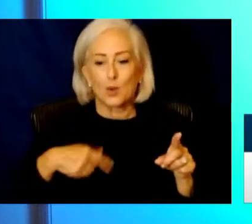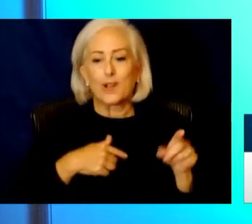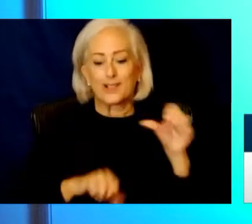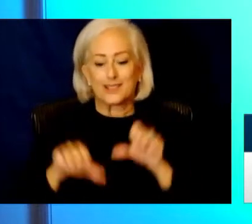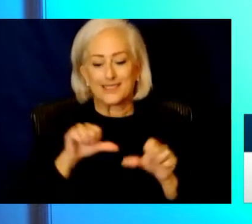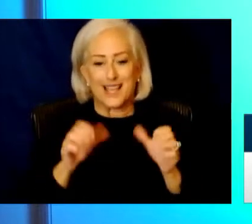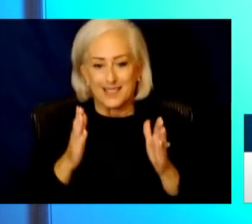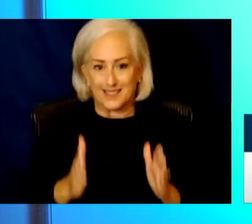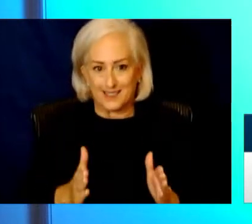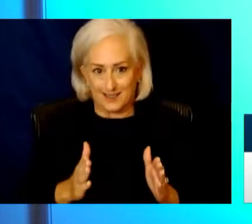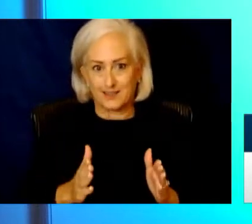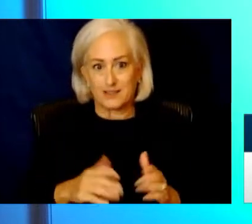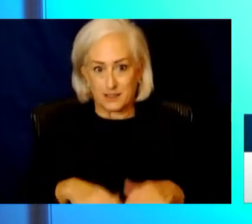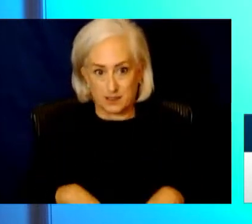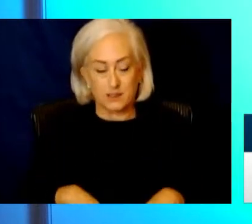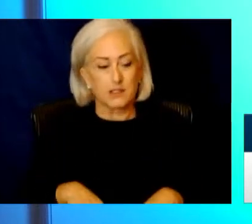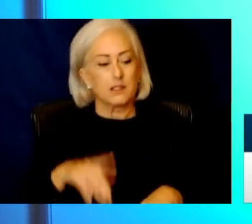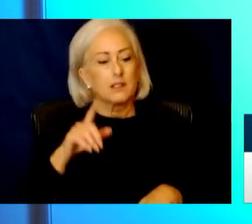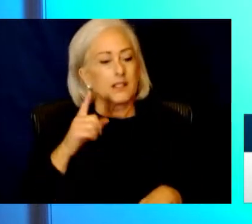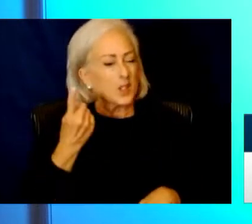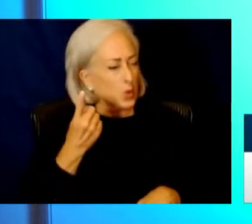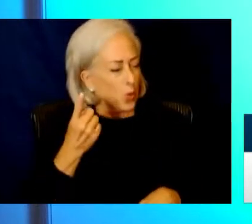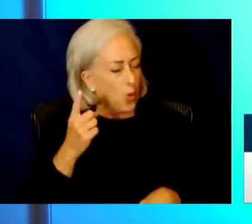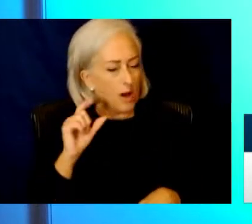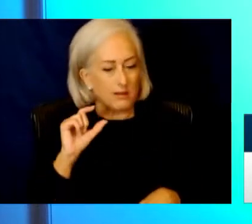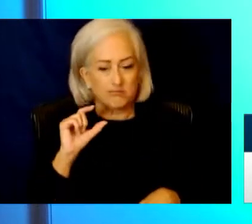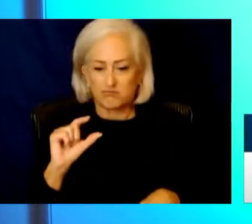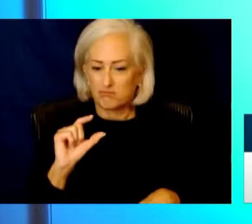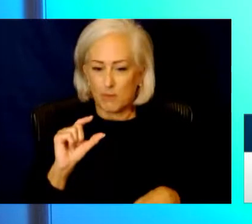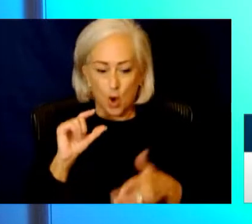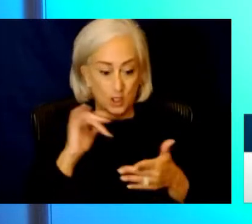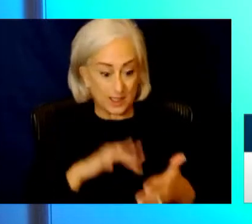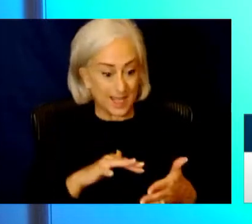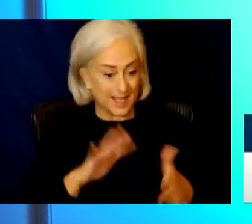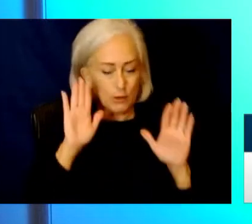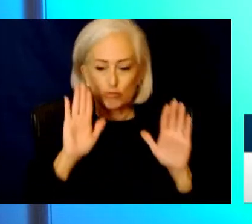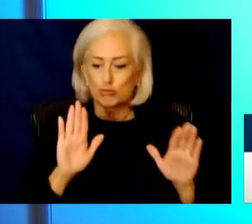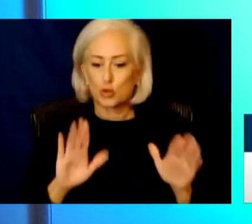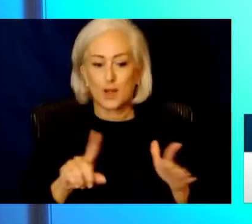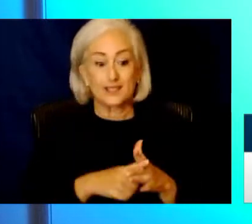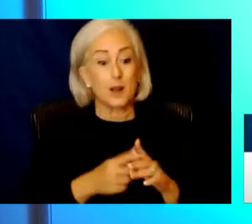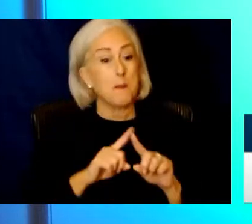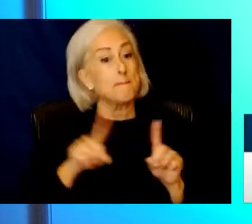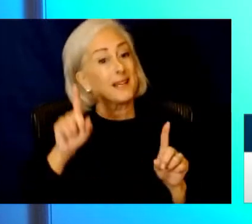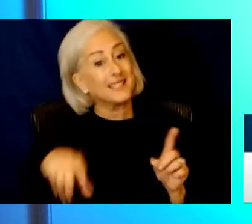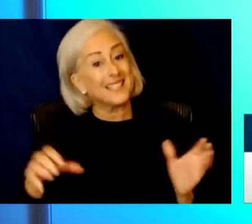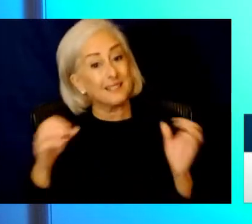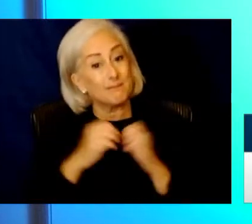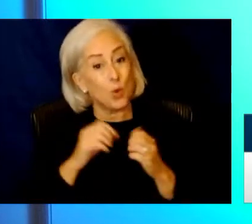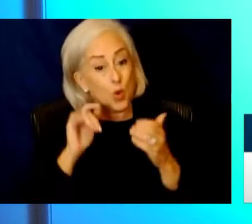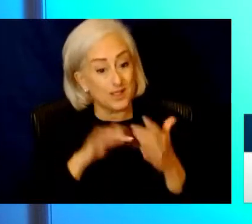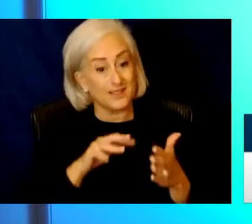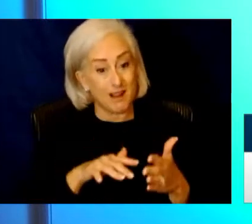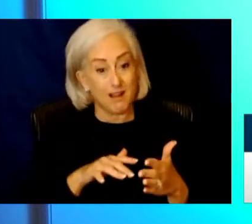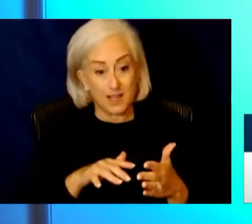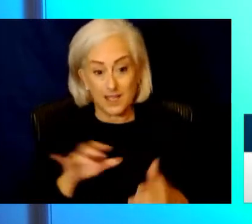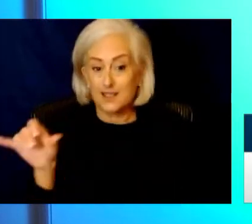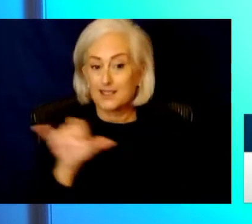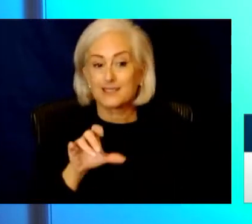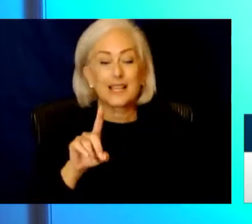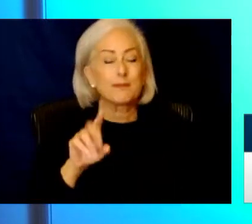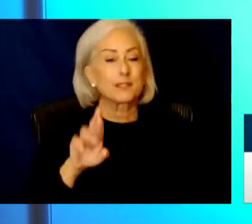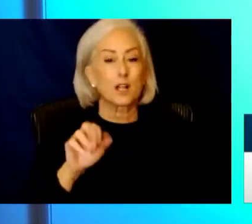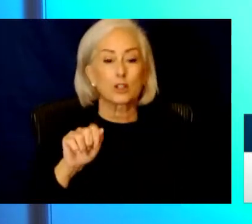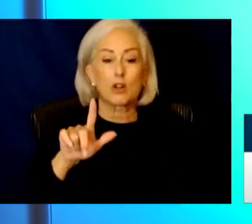science. This is one small study. It's a great start. But we need further studies, much like Dr. Awajabi said. We need randomized controlled trials. We